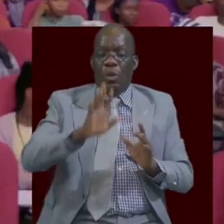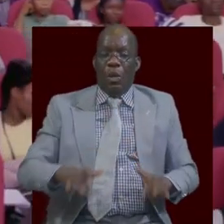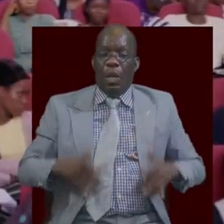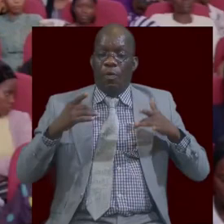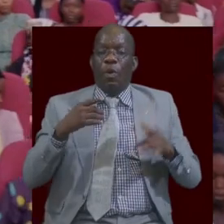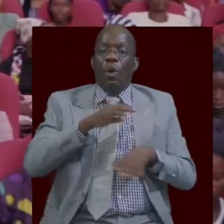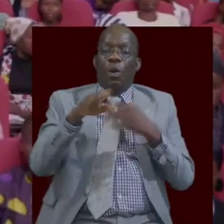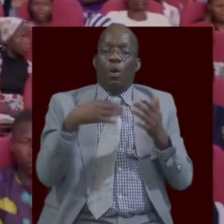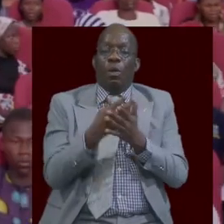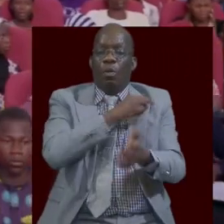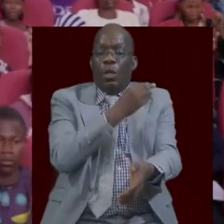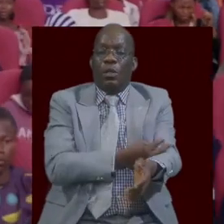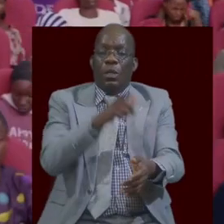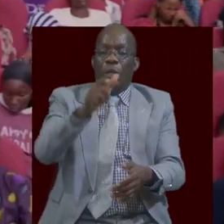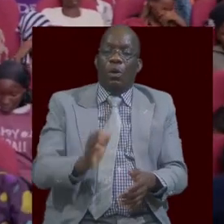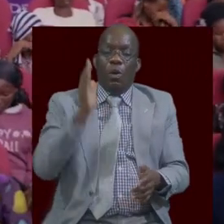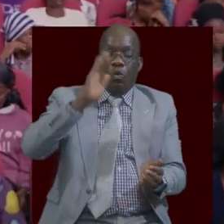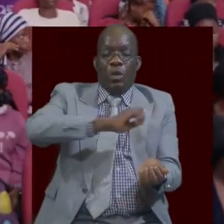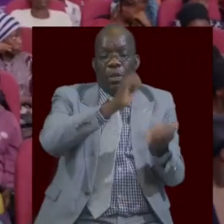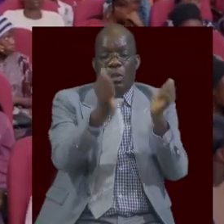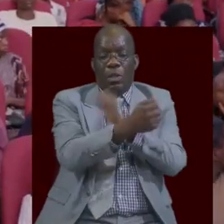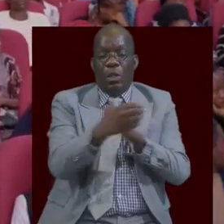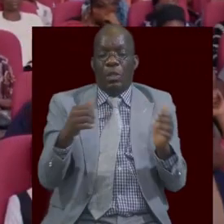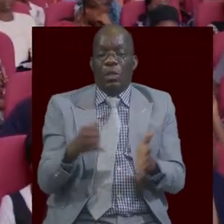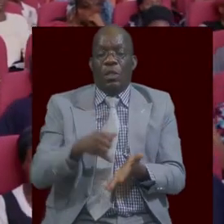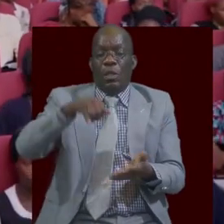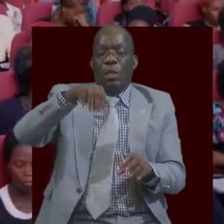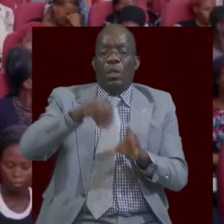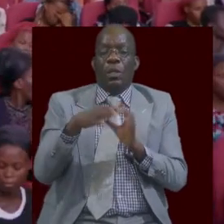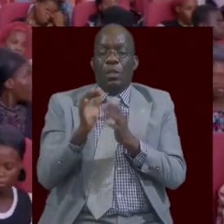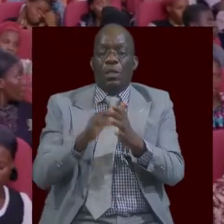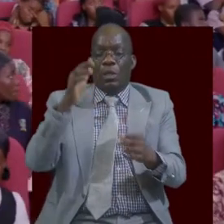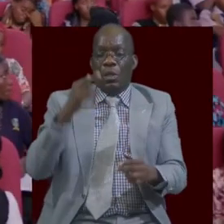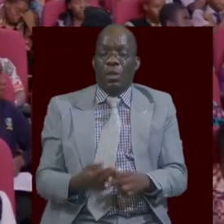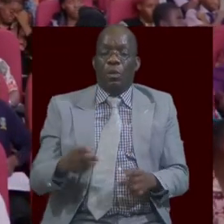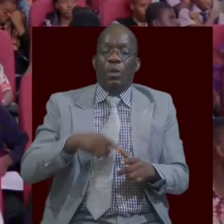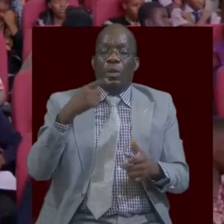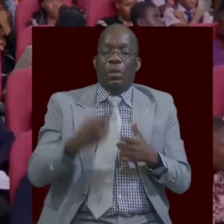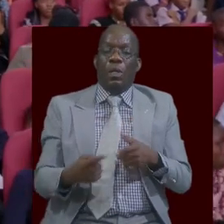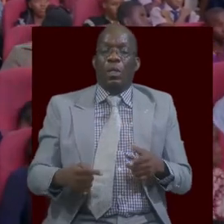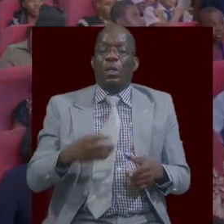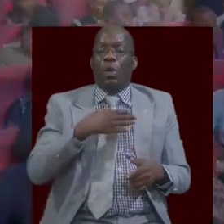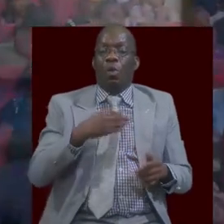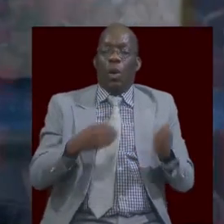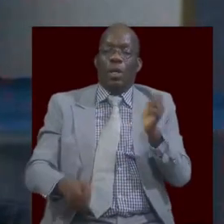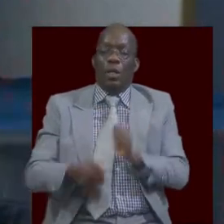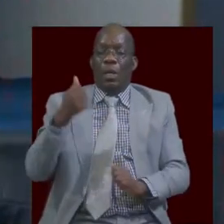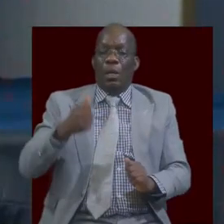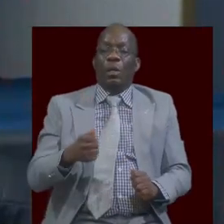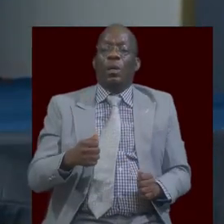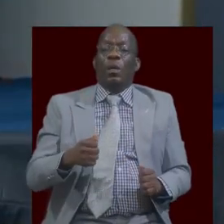in Jesus' name. And then whiter, brighter,